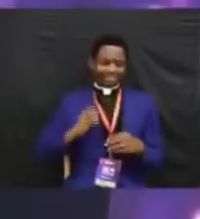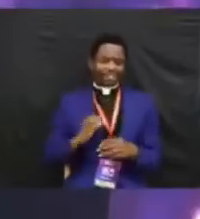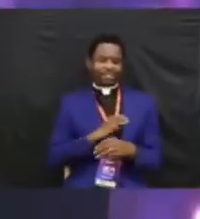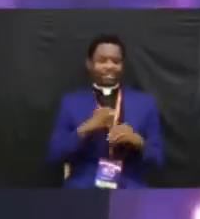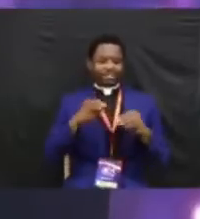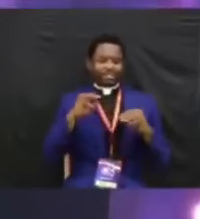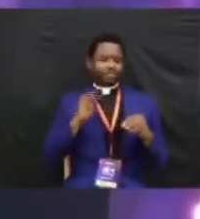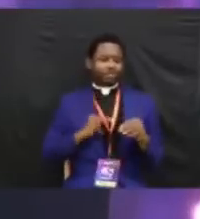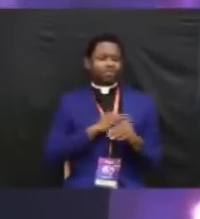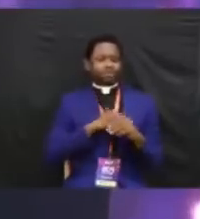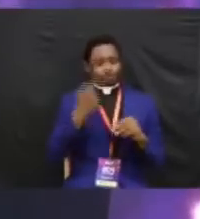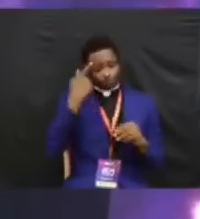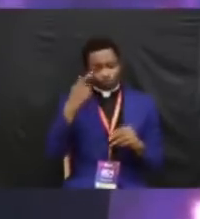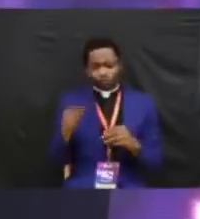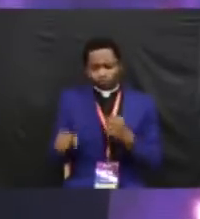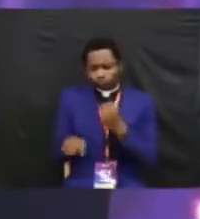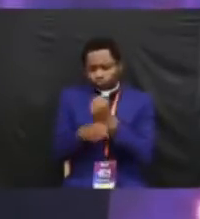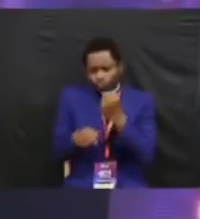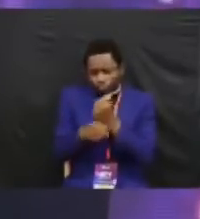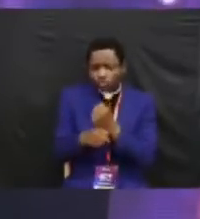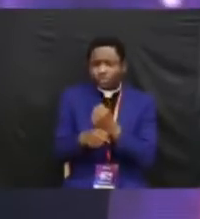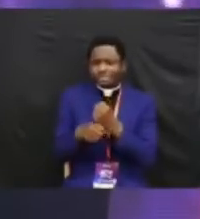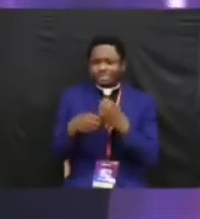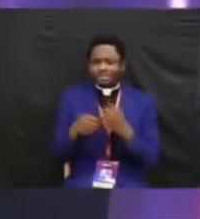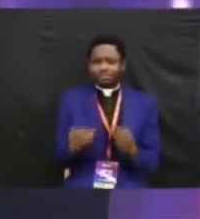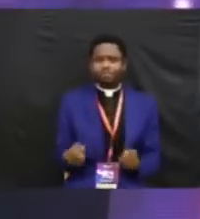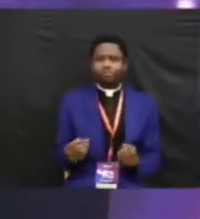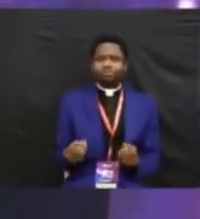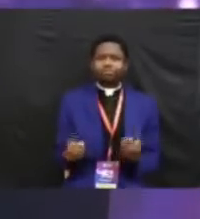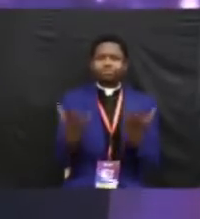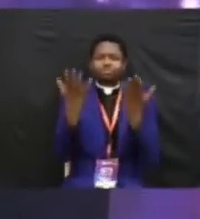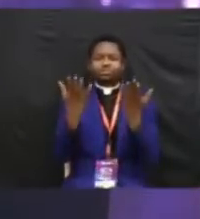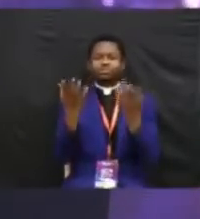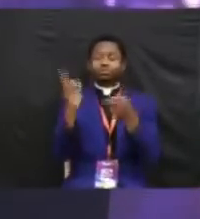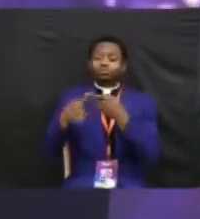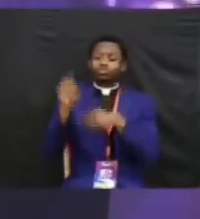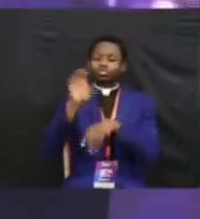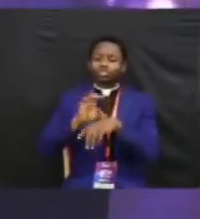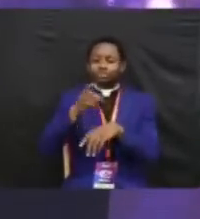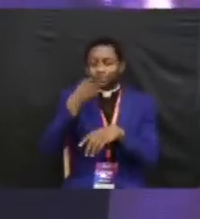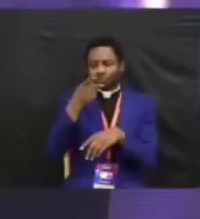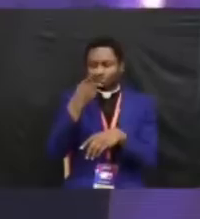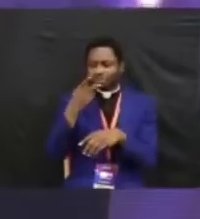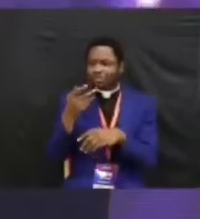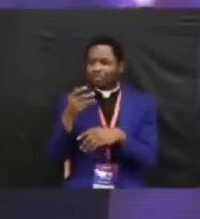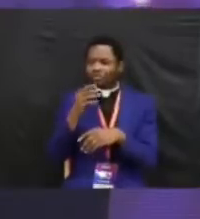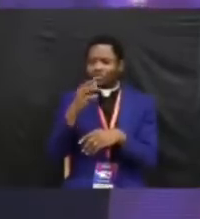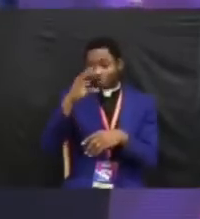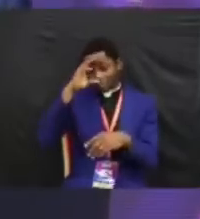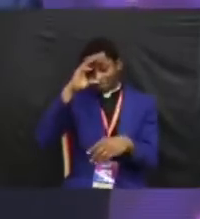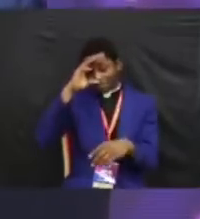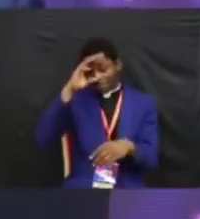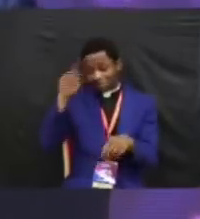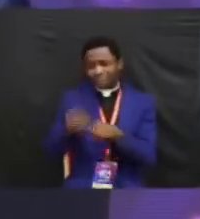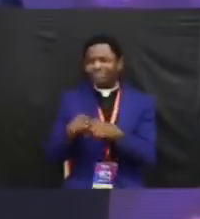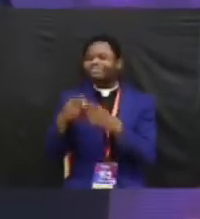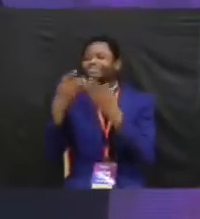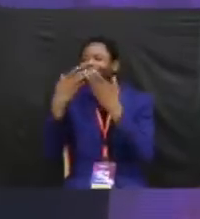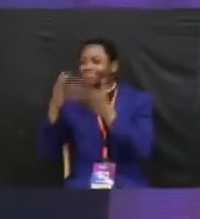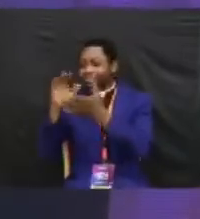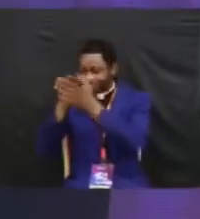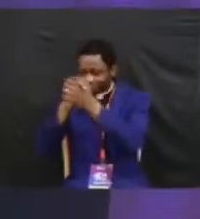support and dedication to the church of Pentecost. Brothers, I'm grateful. Ladies and